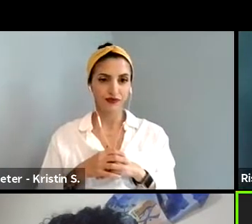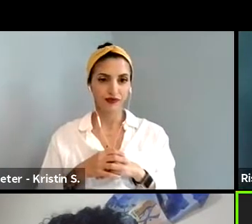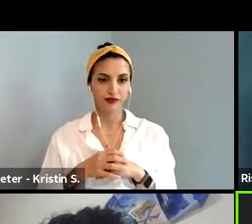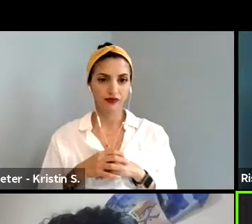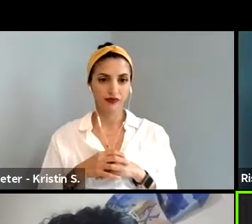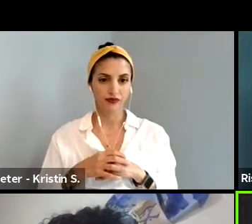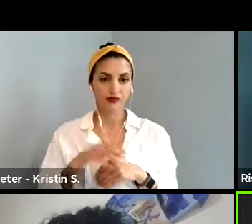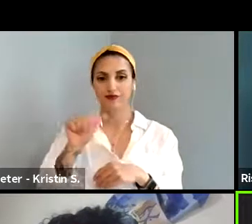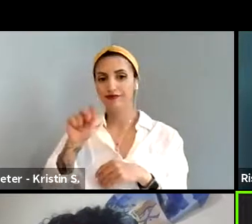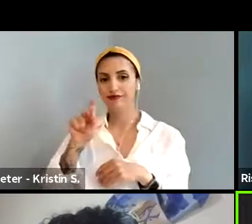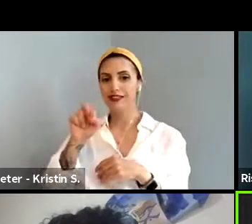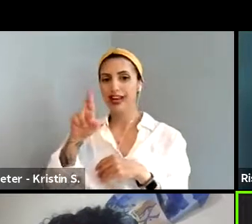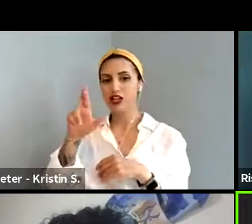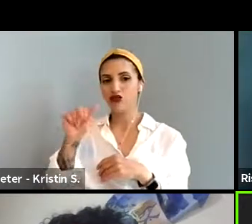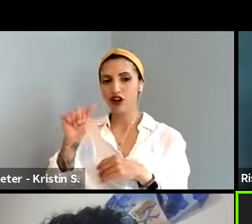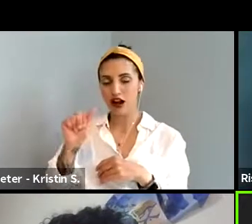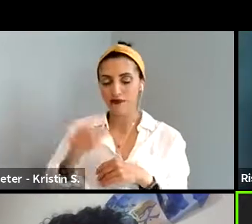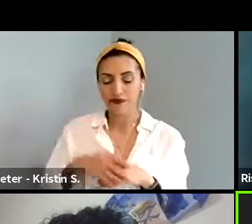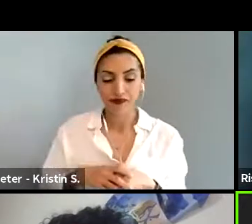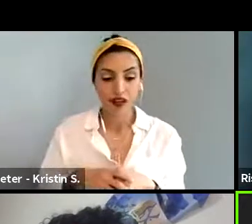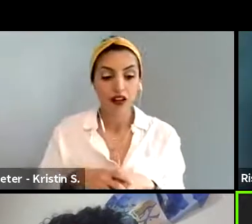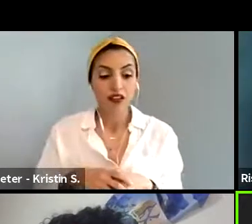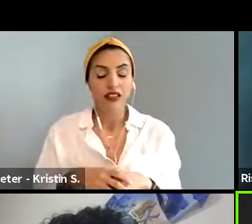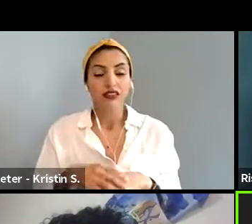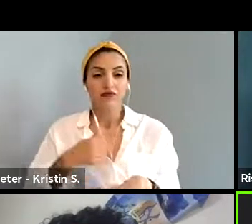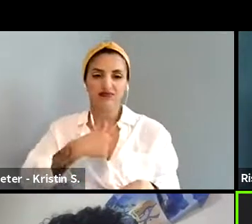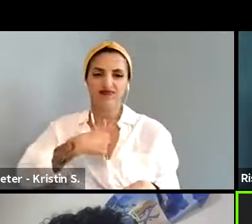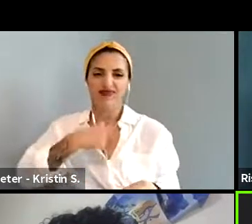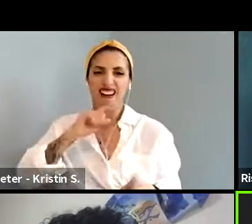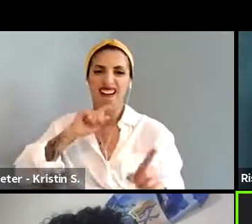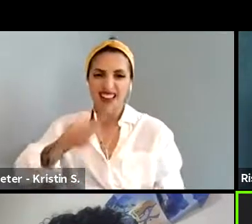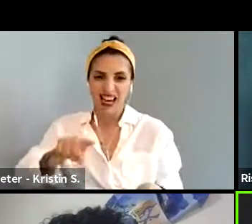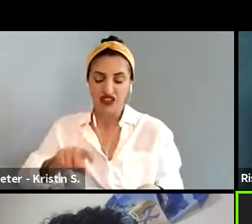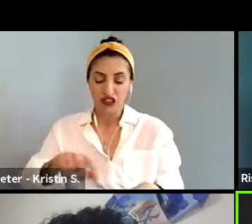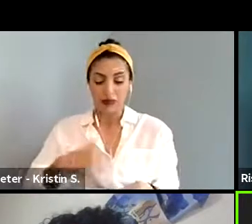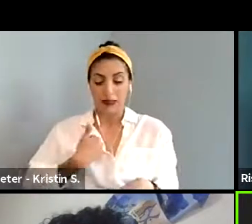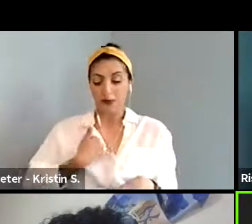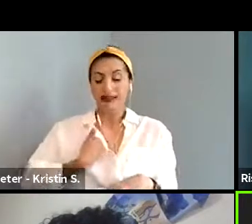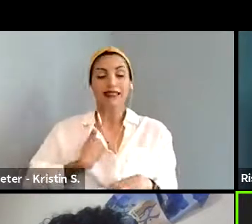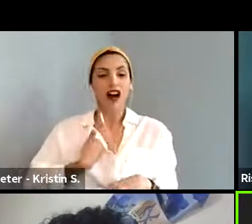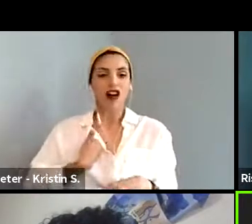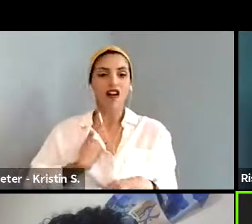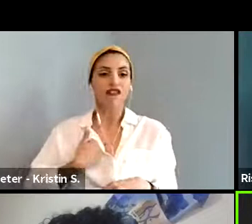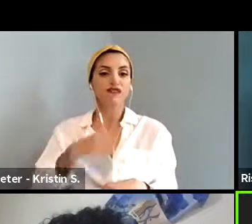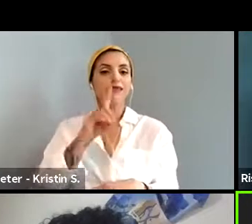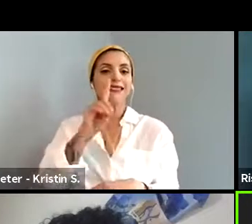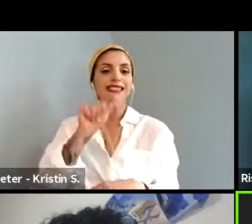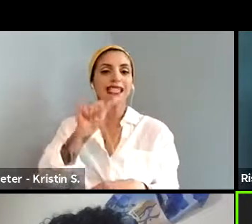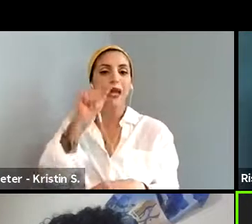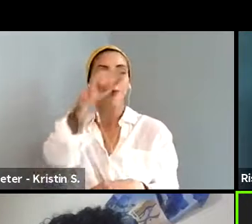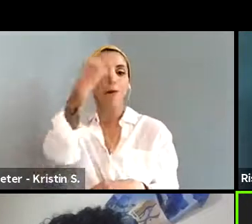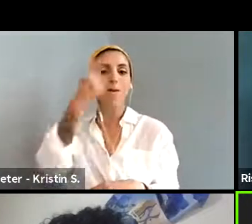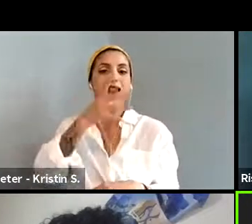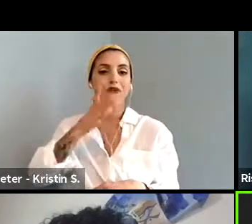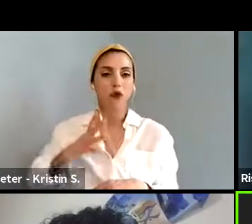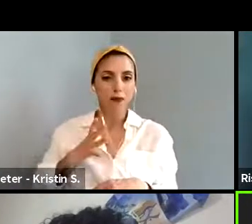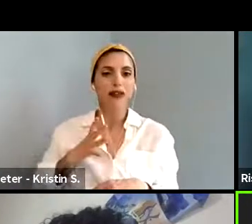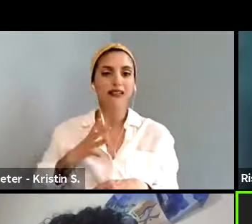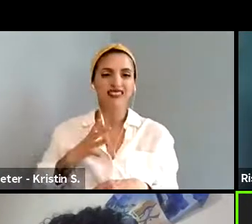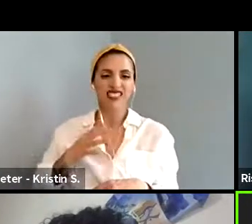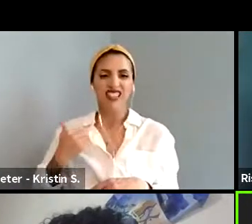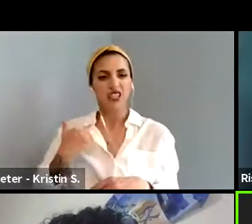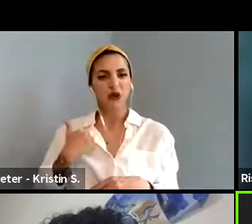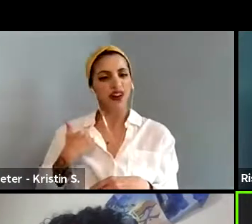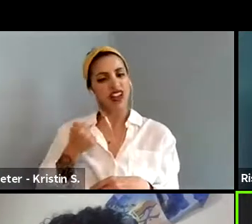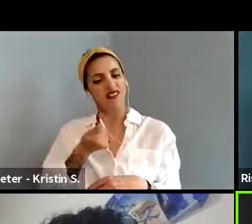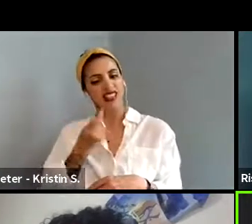Well, I'll jump in. I am a disabled Black woman. So I have several identities